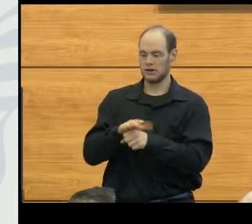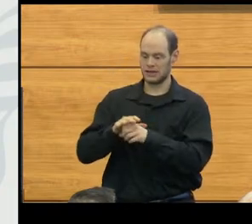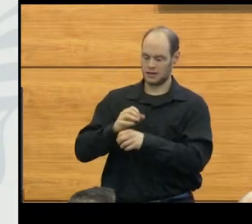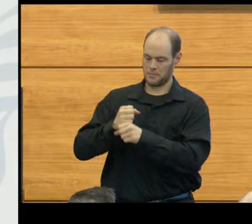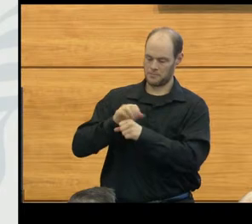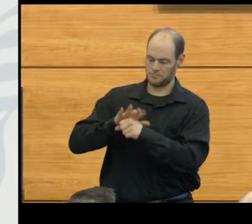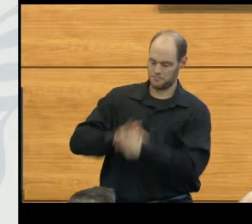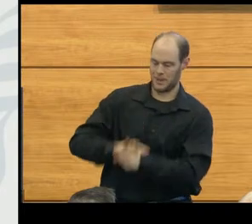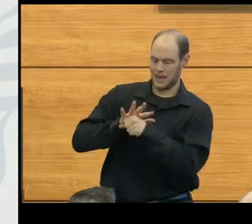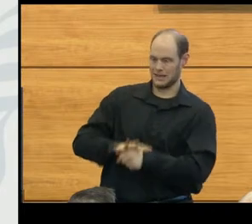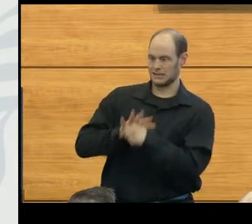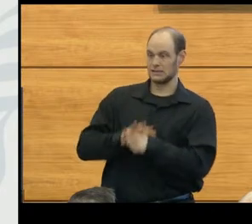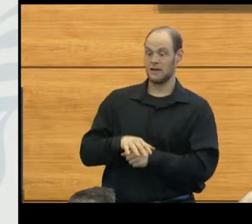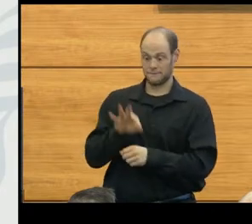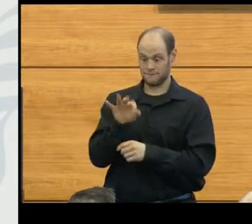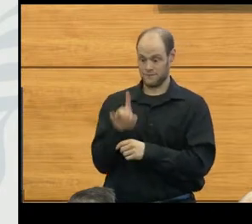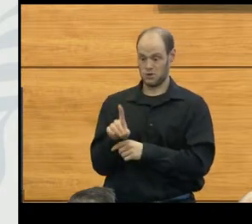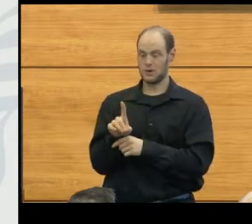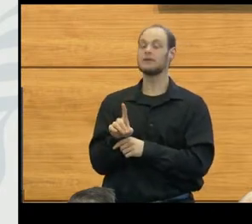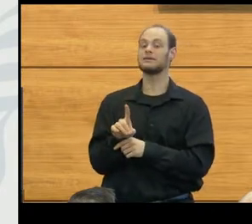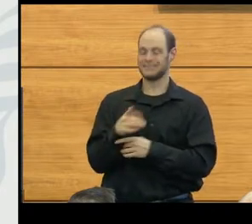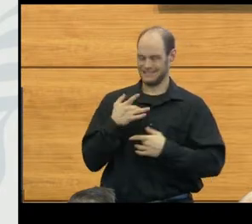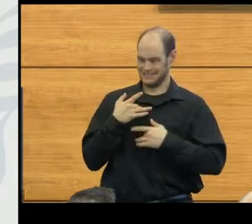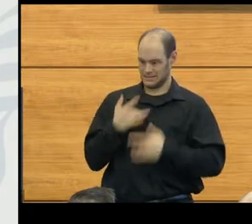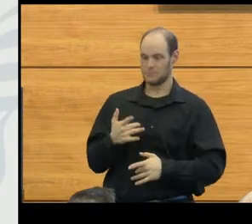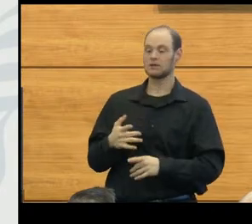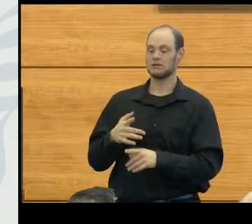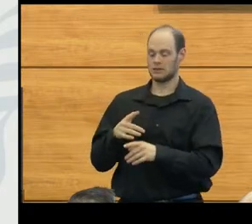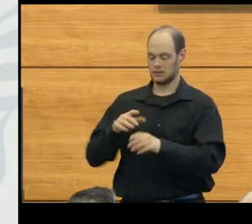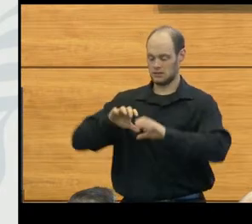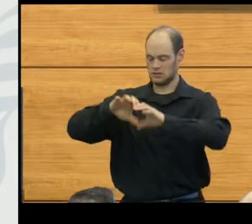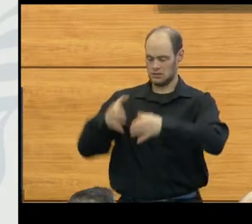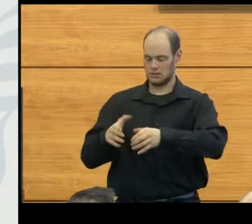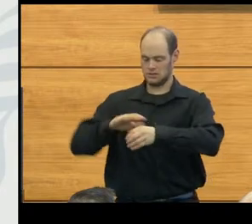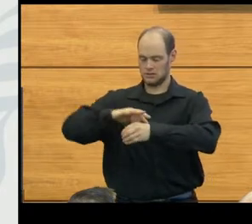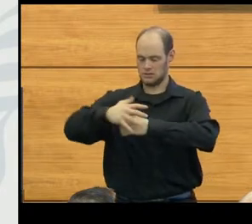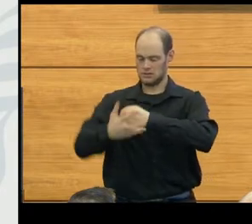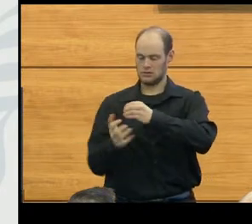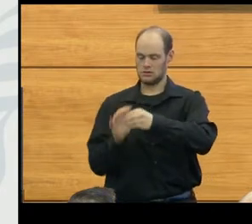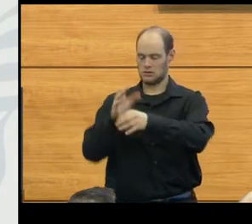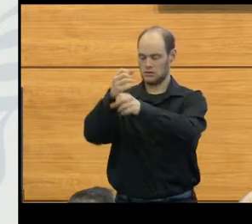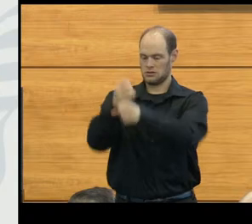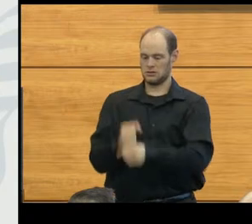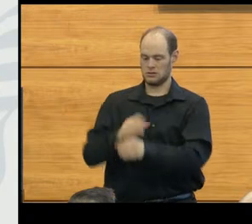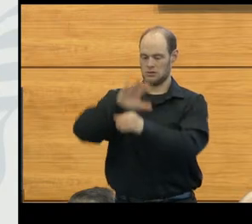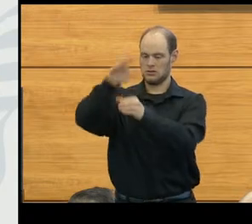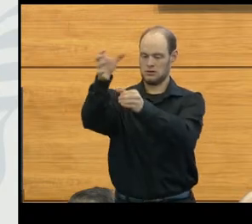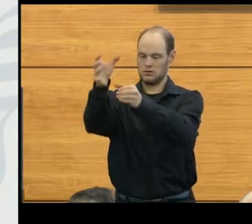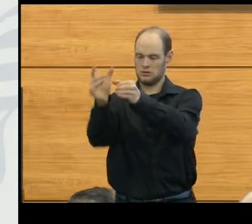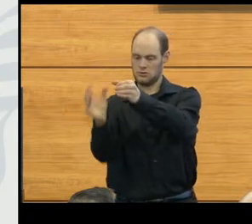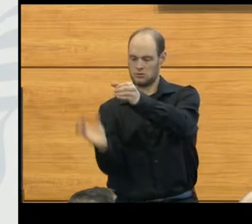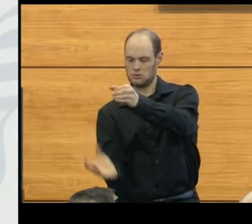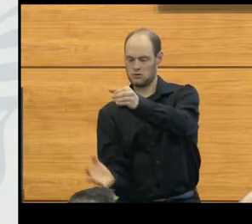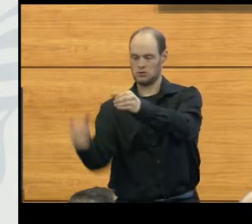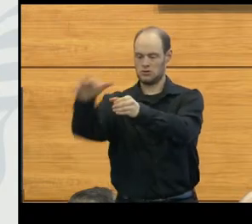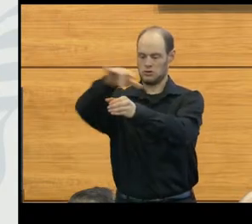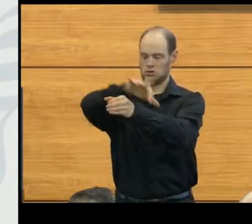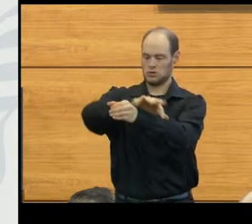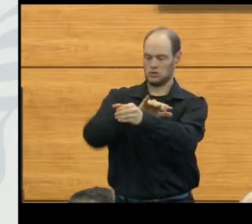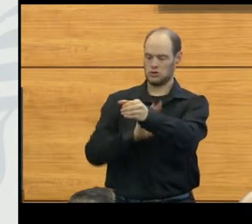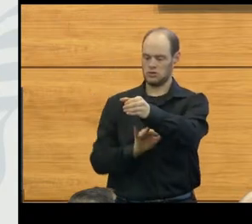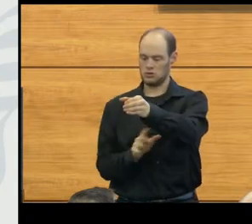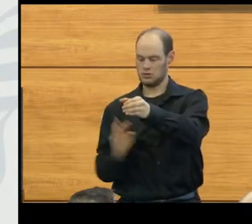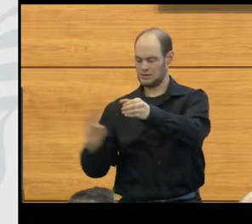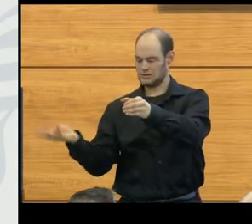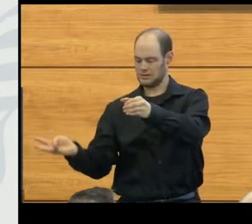piston, taking fluid that normally surrounds the spinal cord and actually force it through the Virchow-Robin